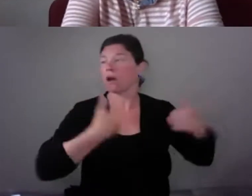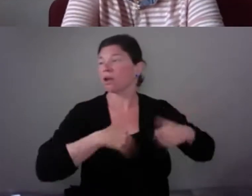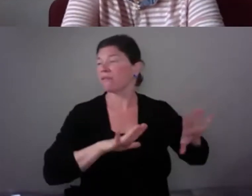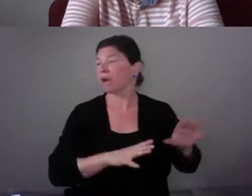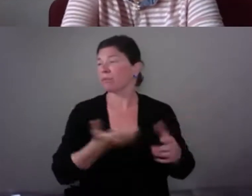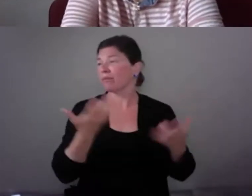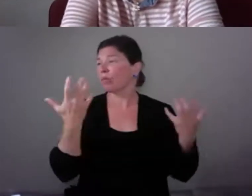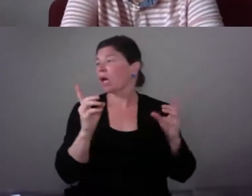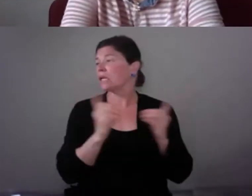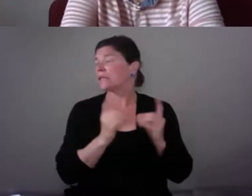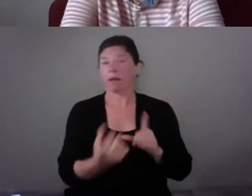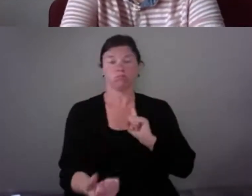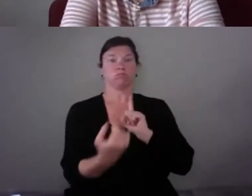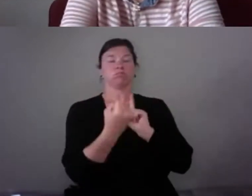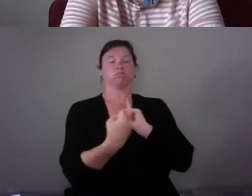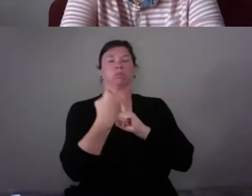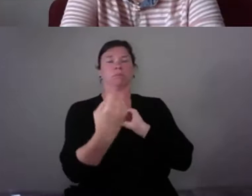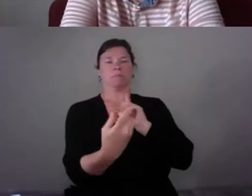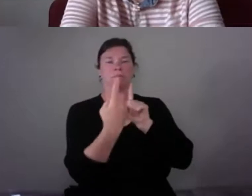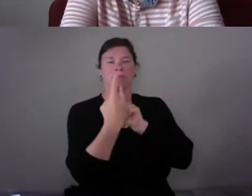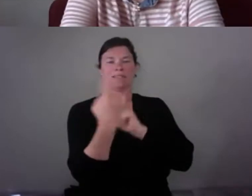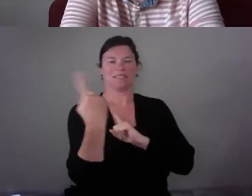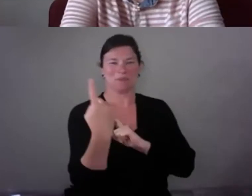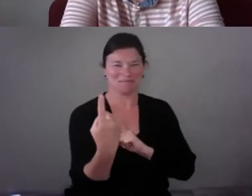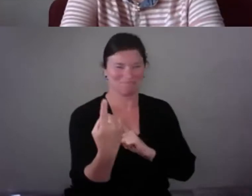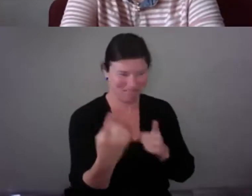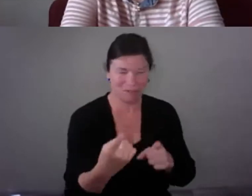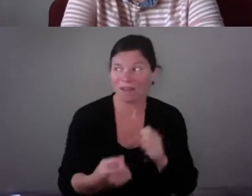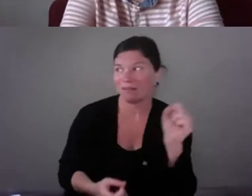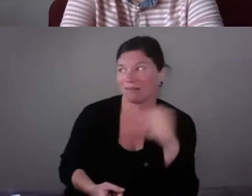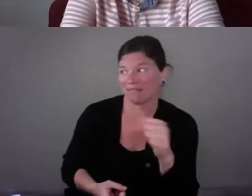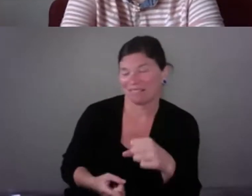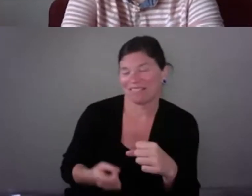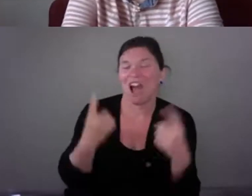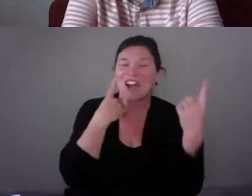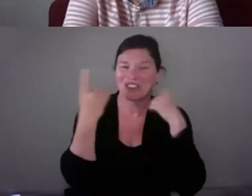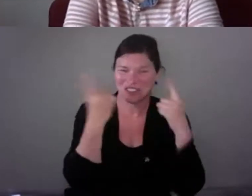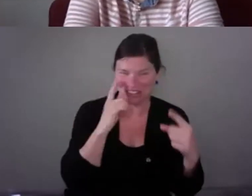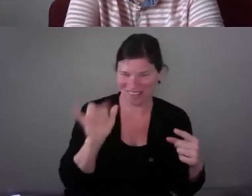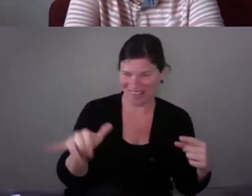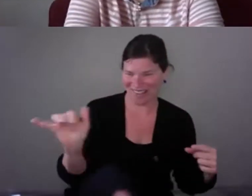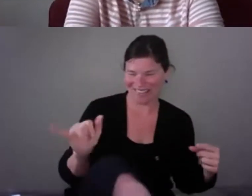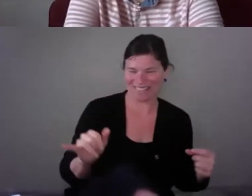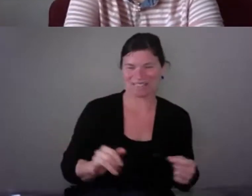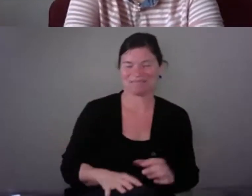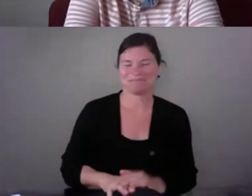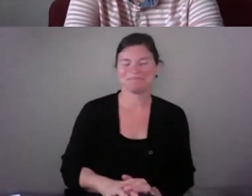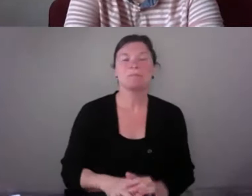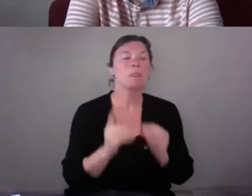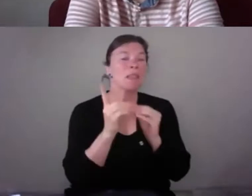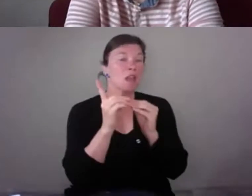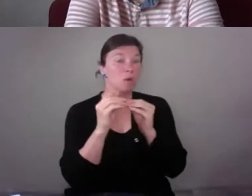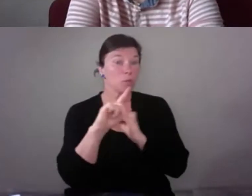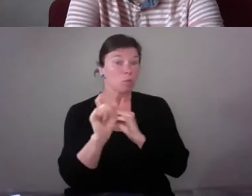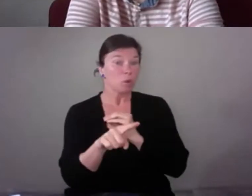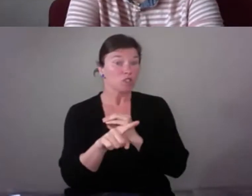it could happen. Yep, I've heard that too. So there is one more. Corey, do you want me to ask it,